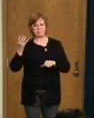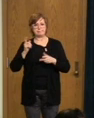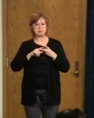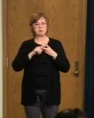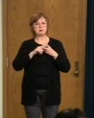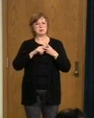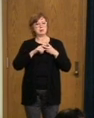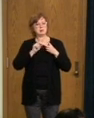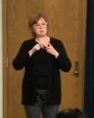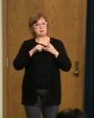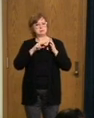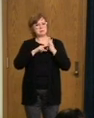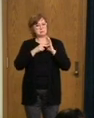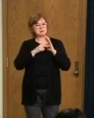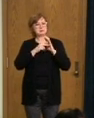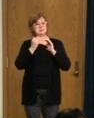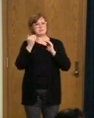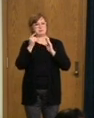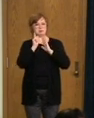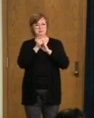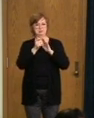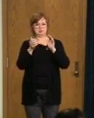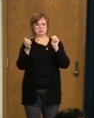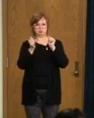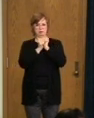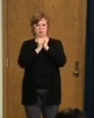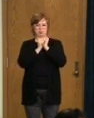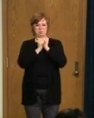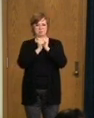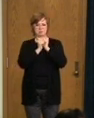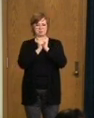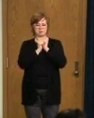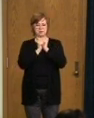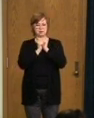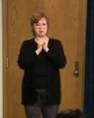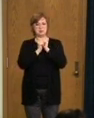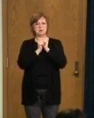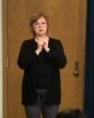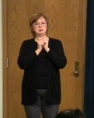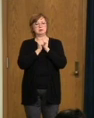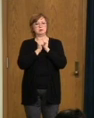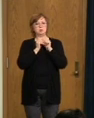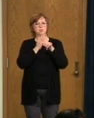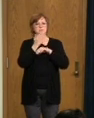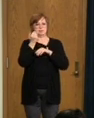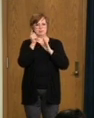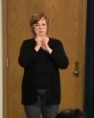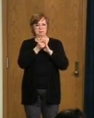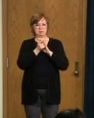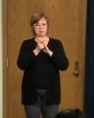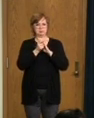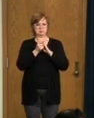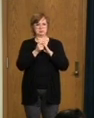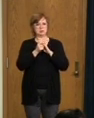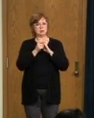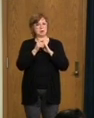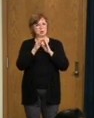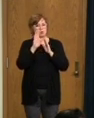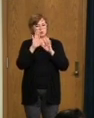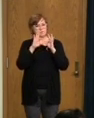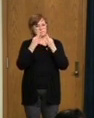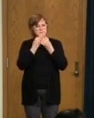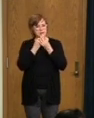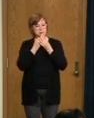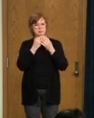minutes without a mask. Ideally, there should be no one outside your household that you should say, I was closer than